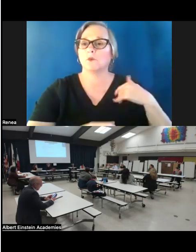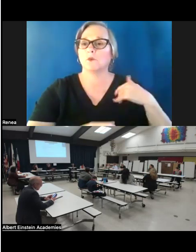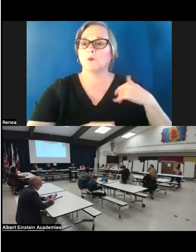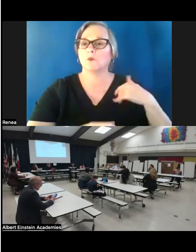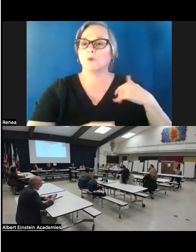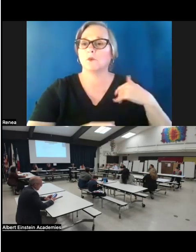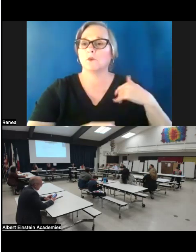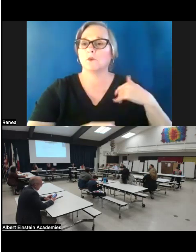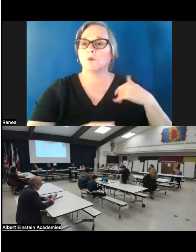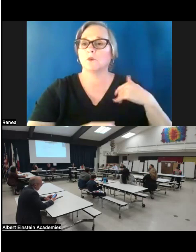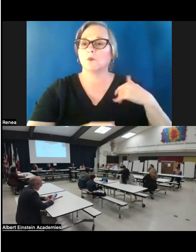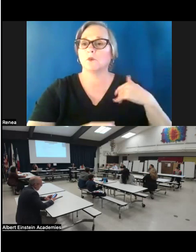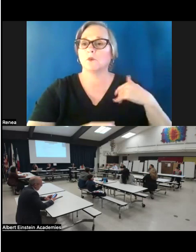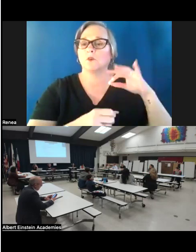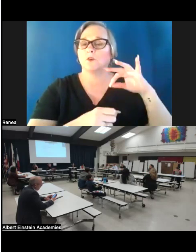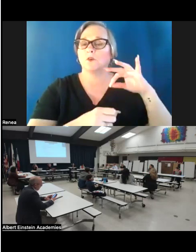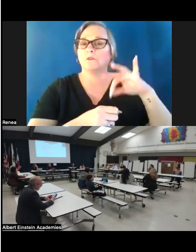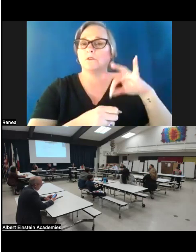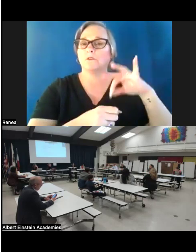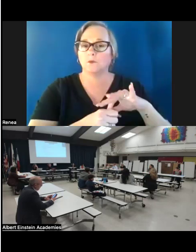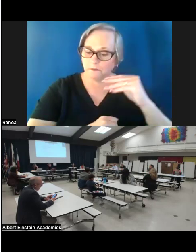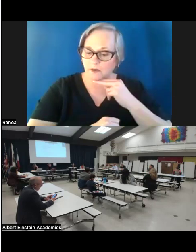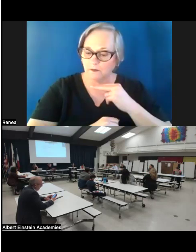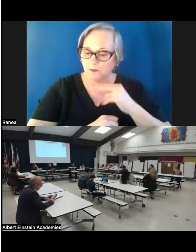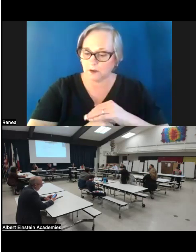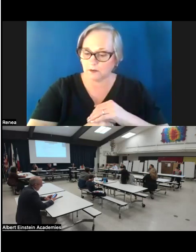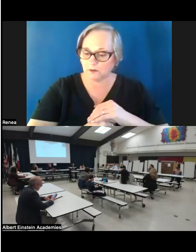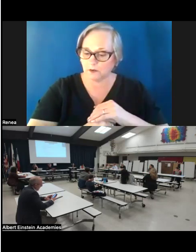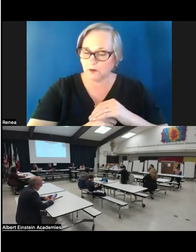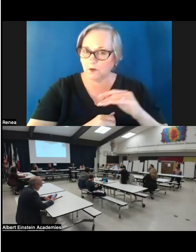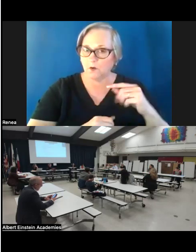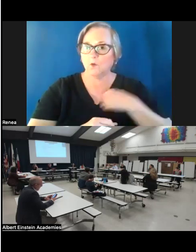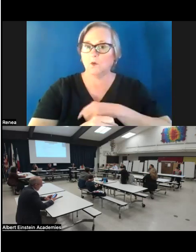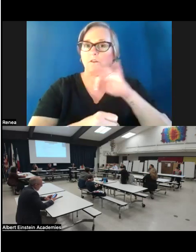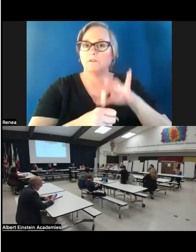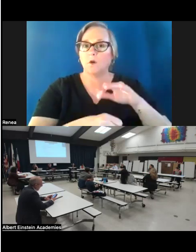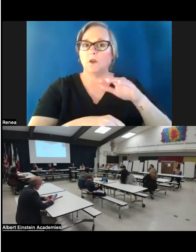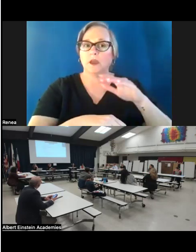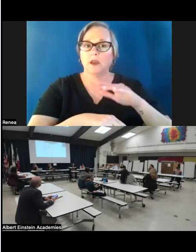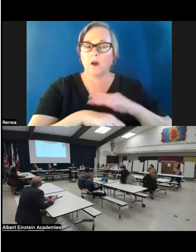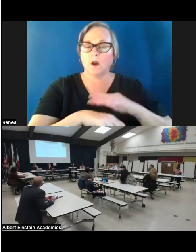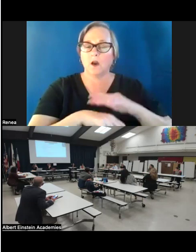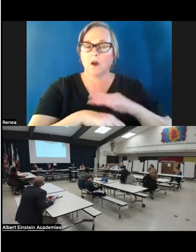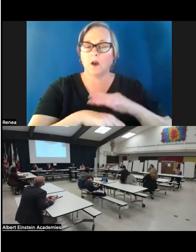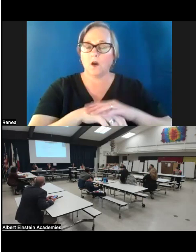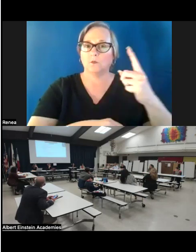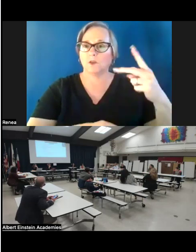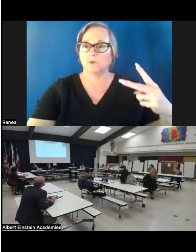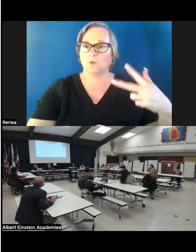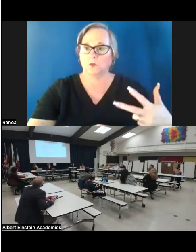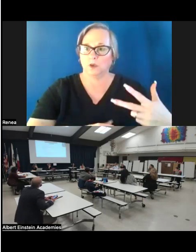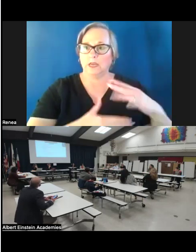So just to be clear, we're voting on the content and block of numbers 1 through 3 at the bottom of the sheet. Yes. All